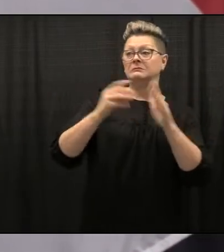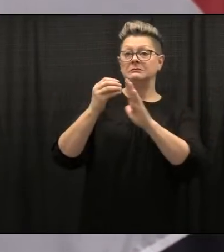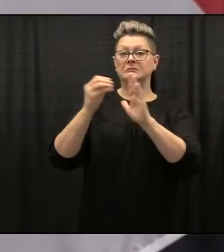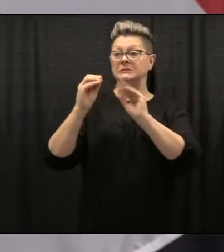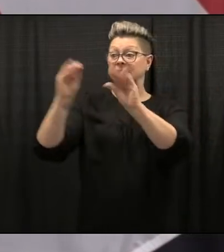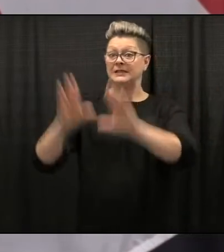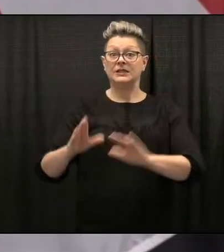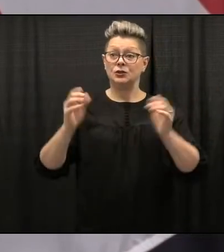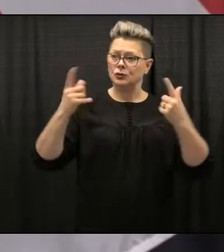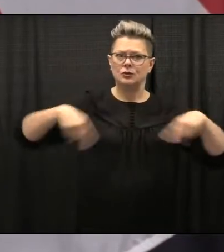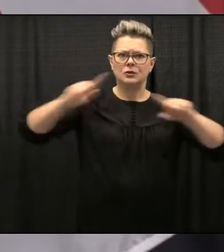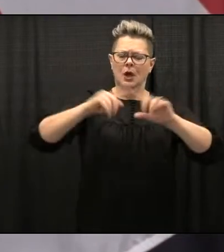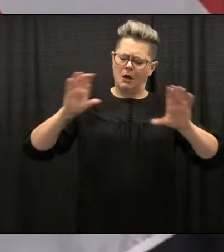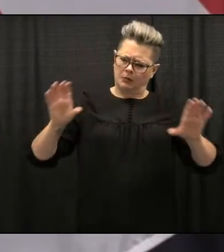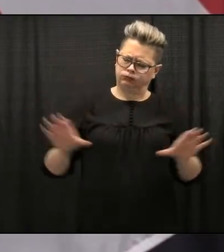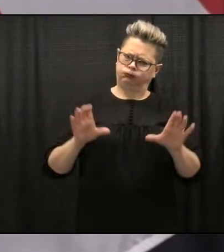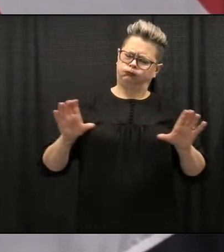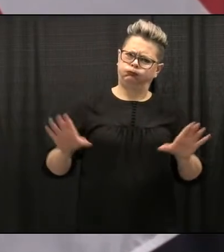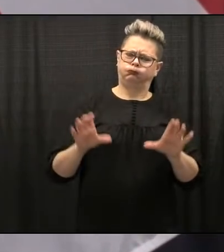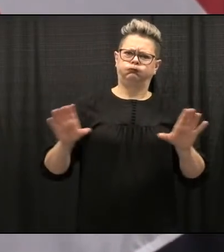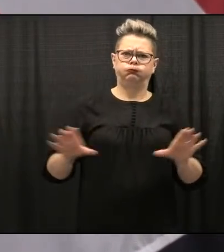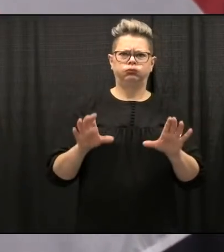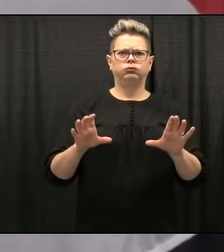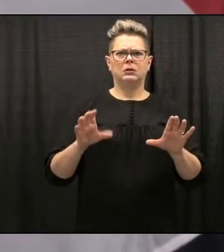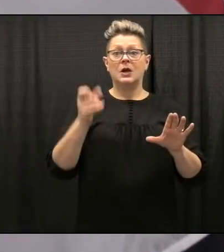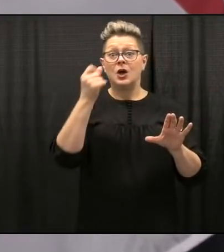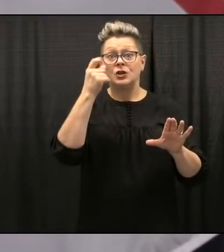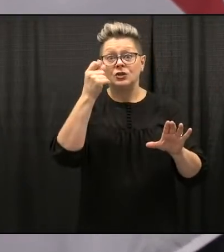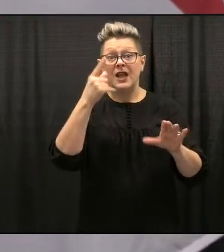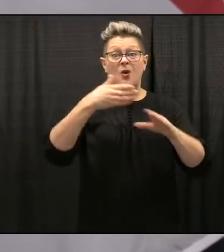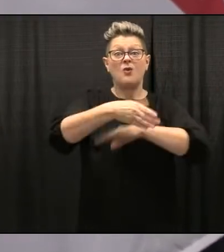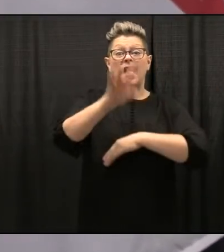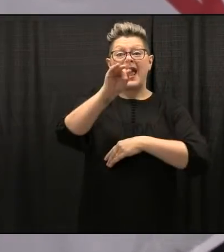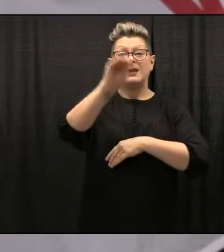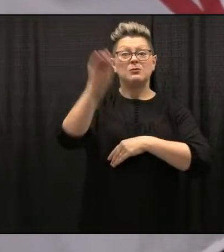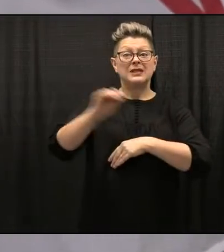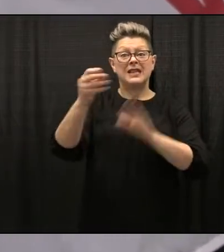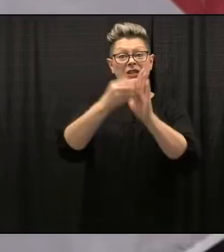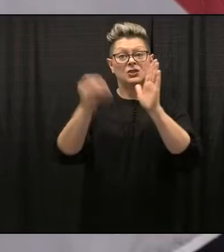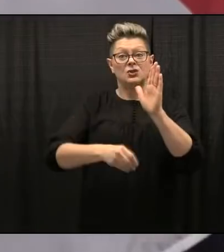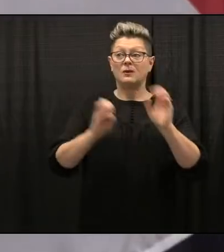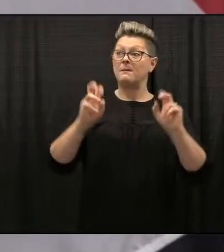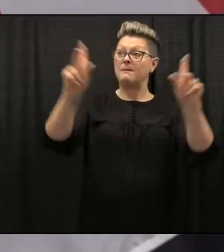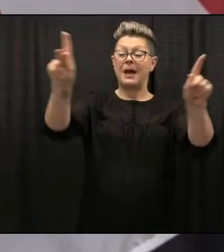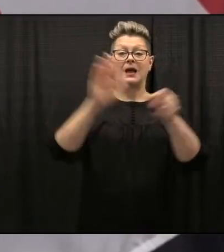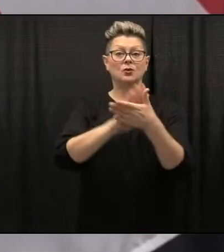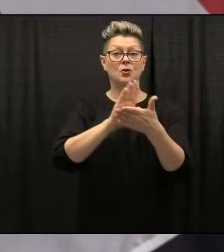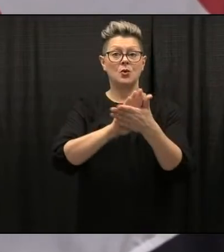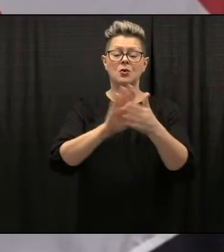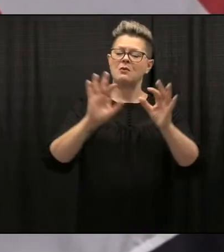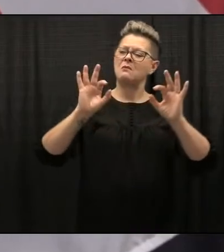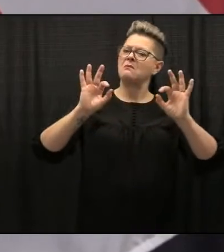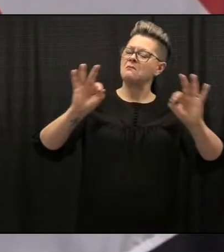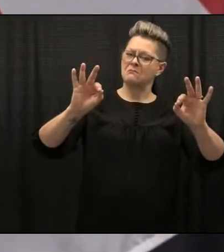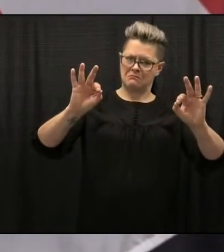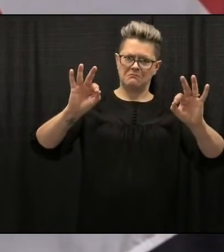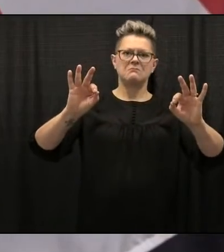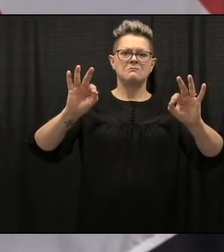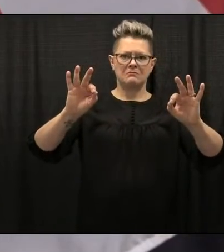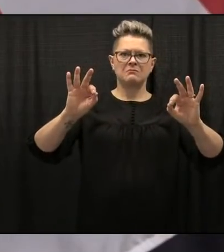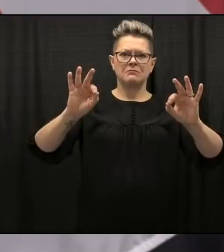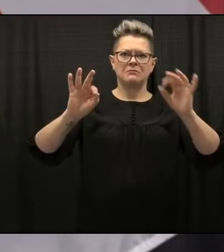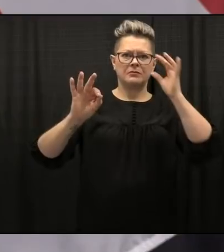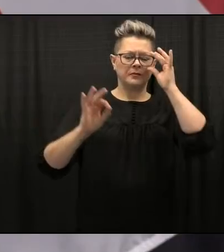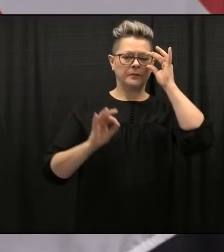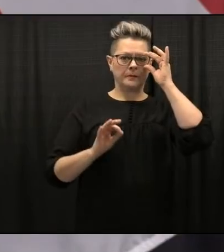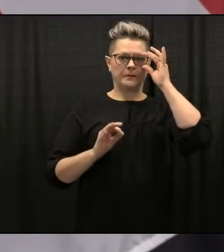giving it their all, and the attendance rate is consistently over 80%. As with easing of the previous